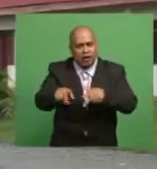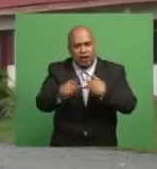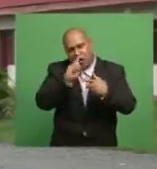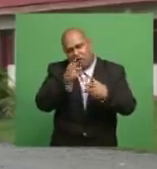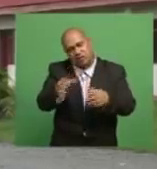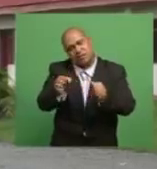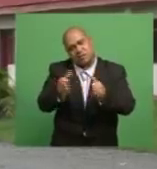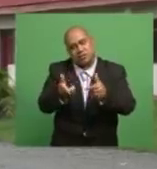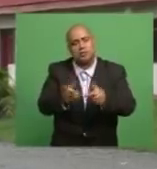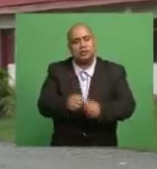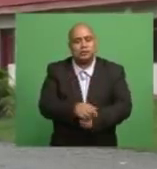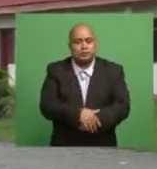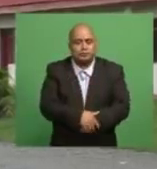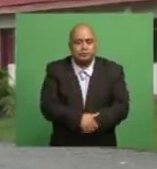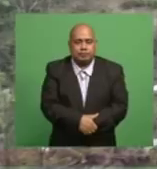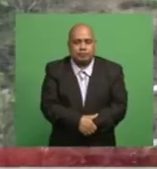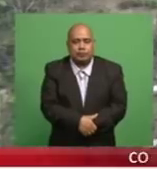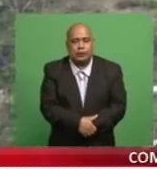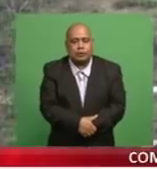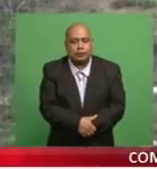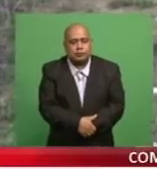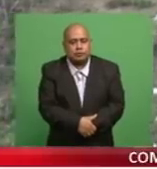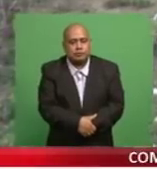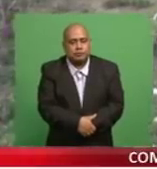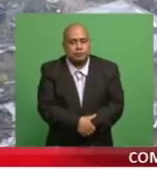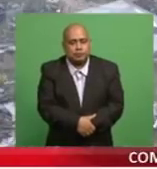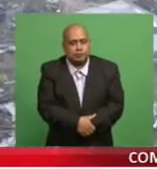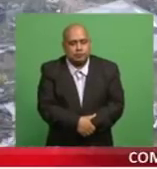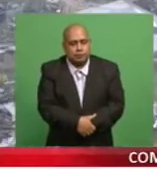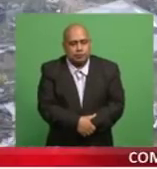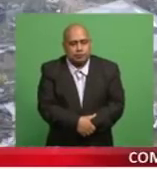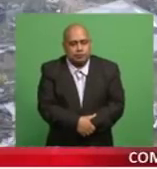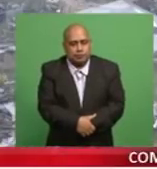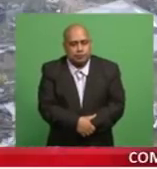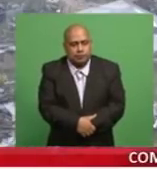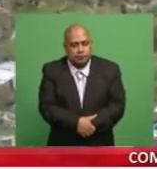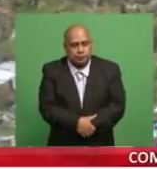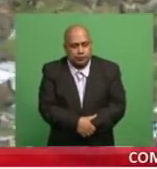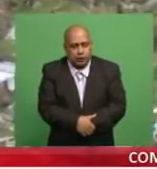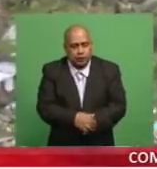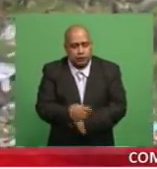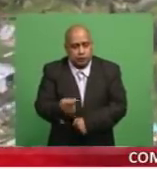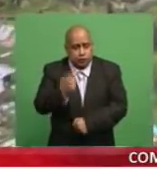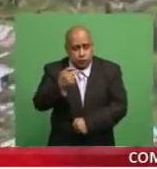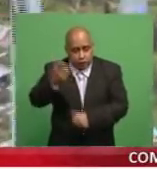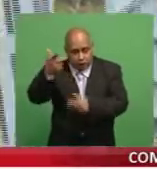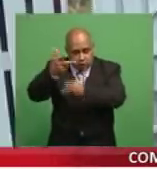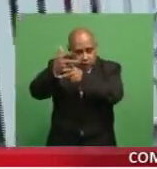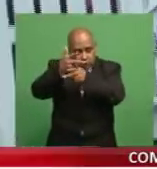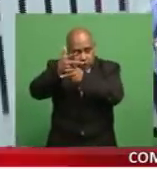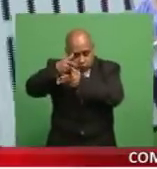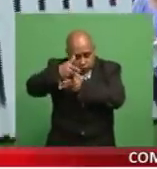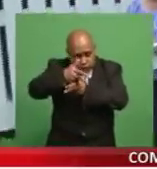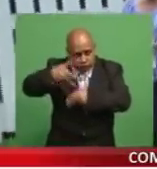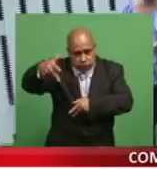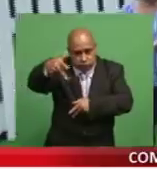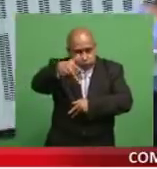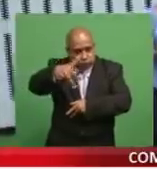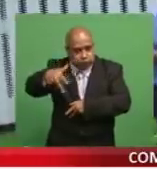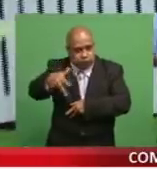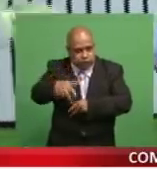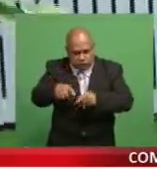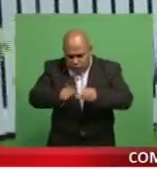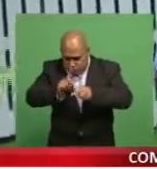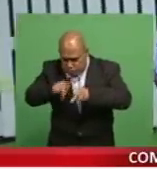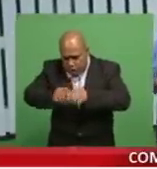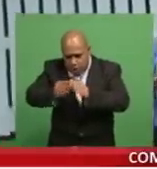Wangardovu, FBC News. Up ahead, aerial survey shows widespread damage. And woman